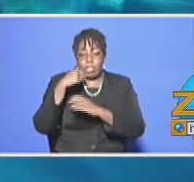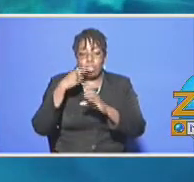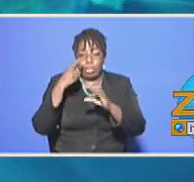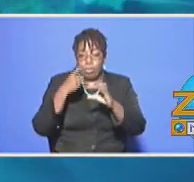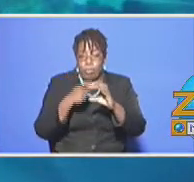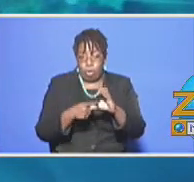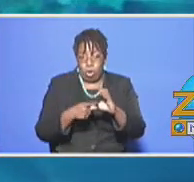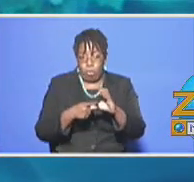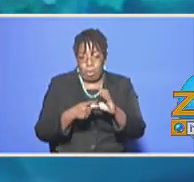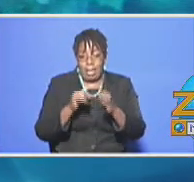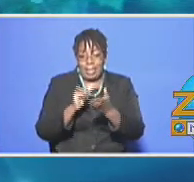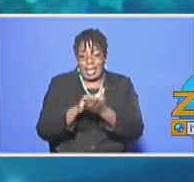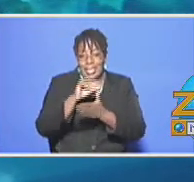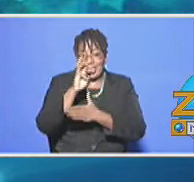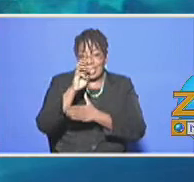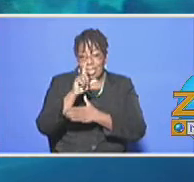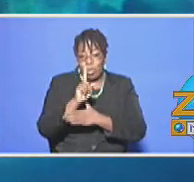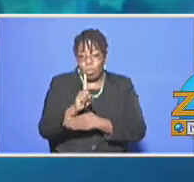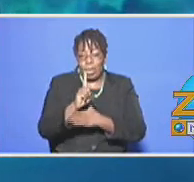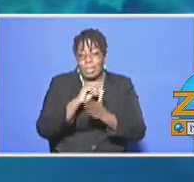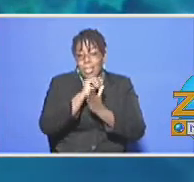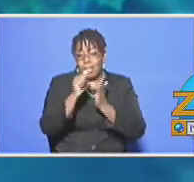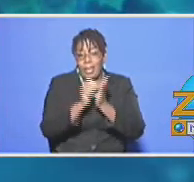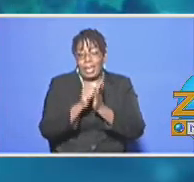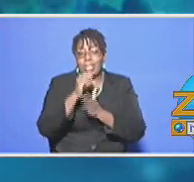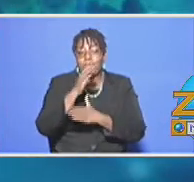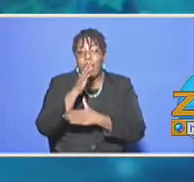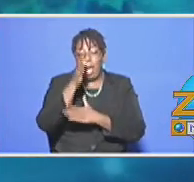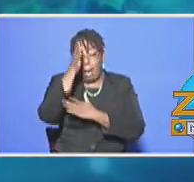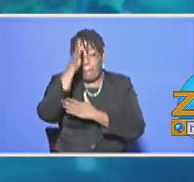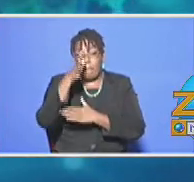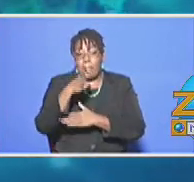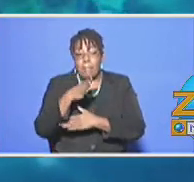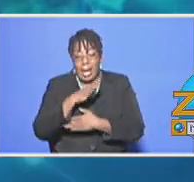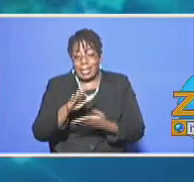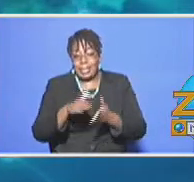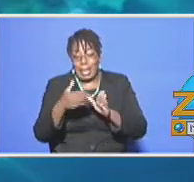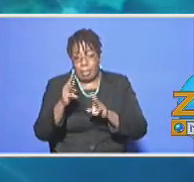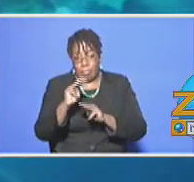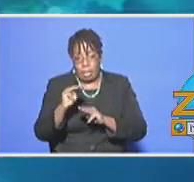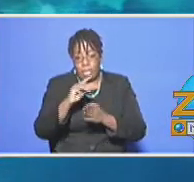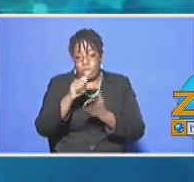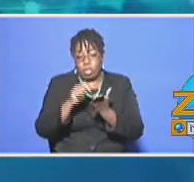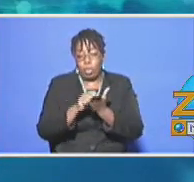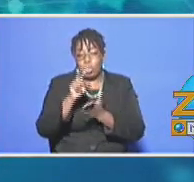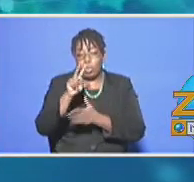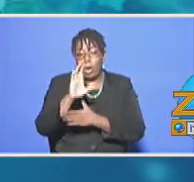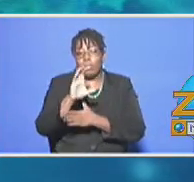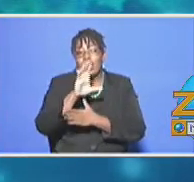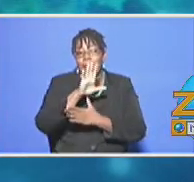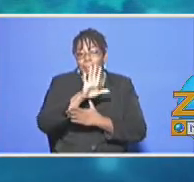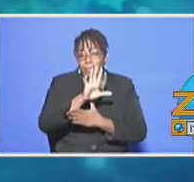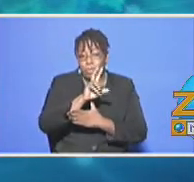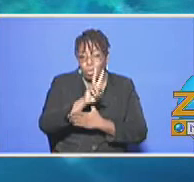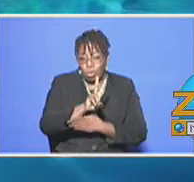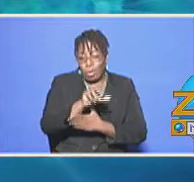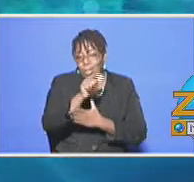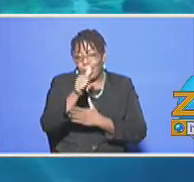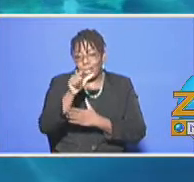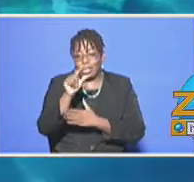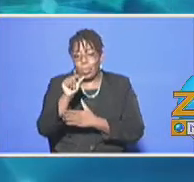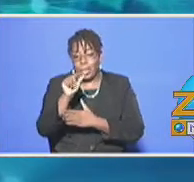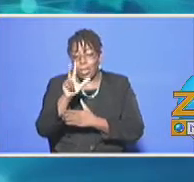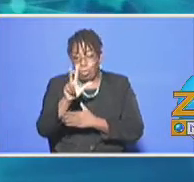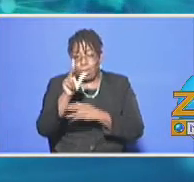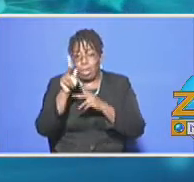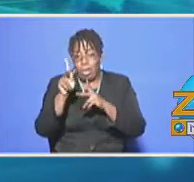confirming that a 61-year-old man died on Monday, putting that toll to 252. Now, another 23 cases